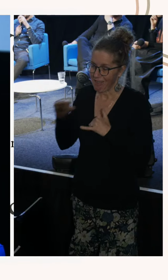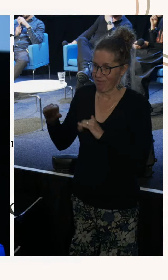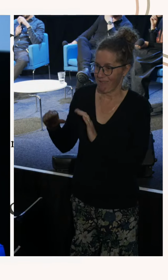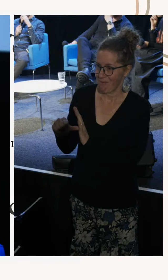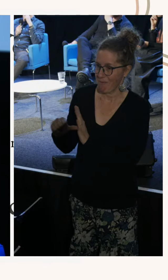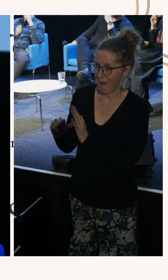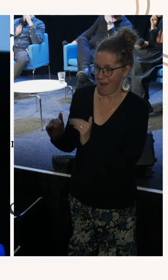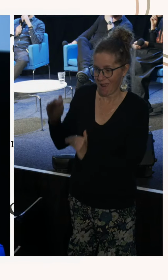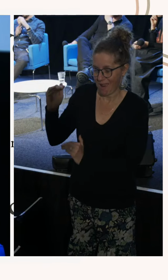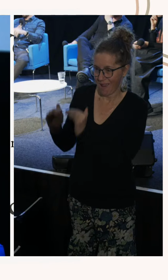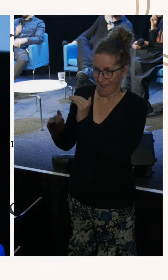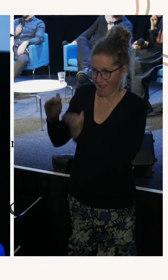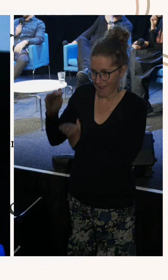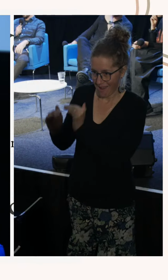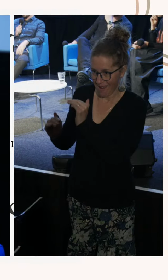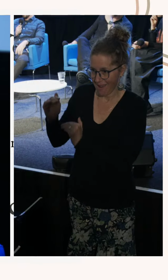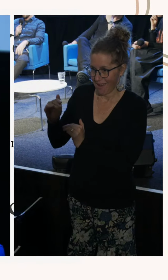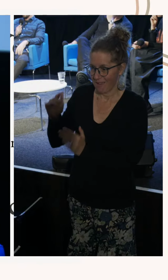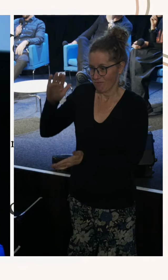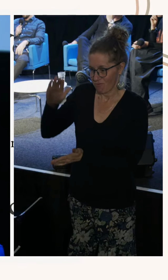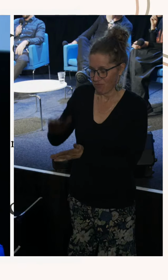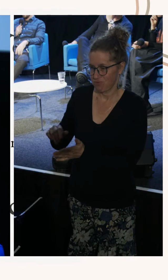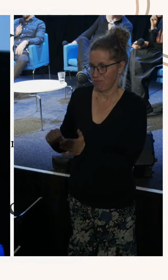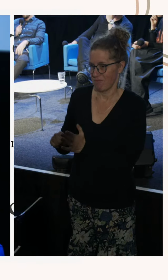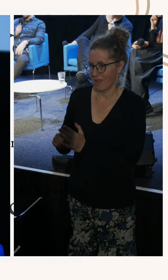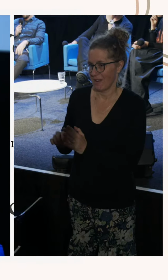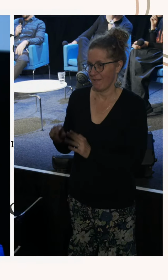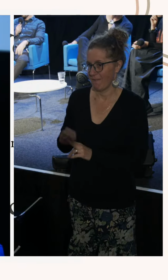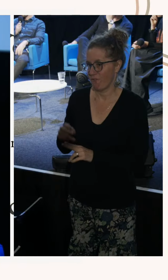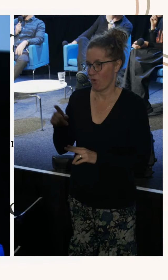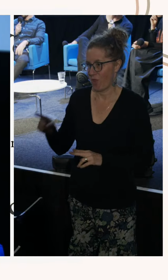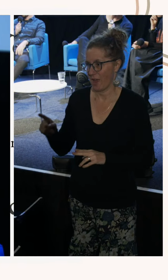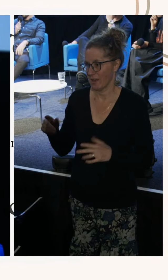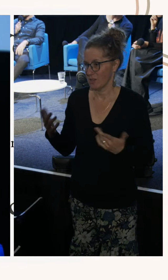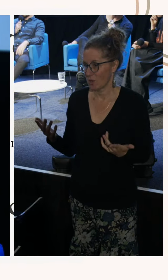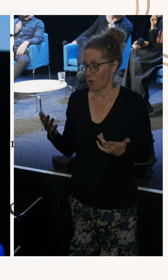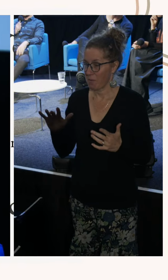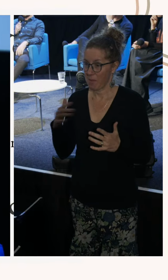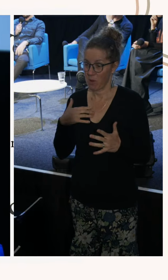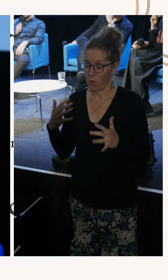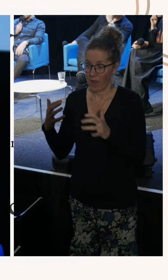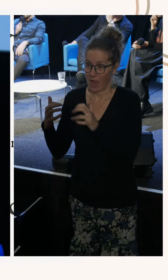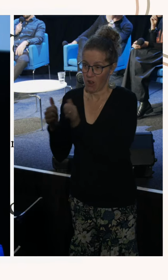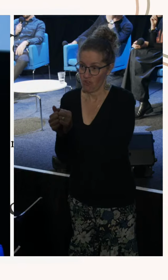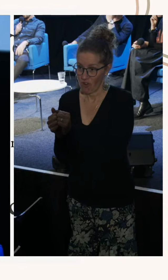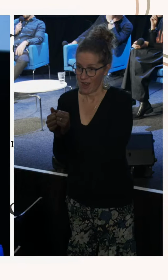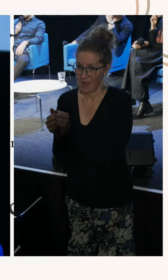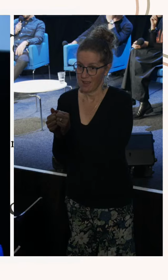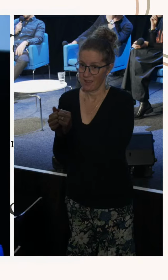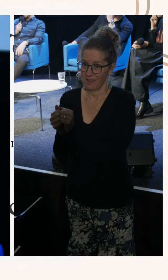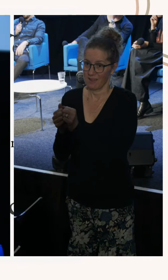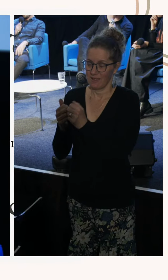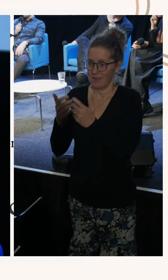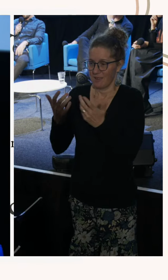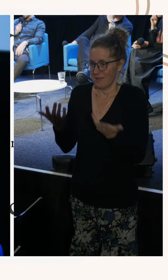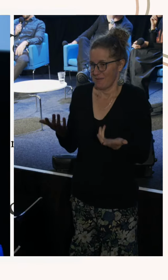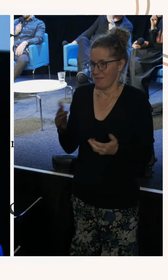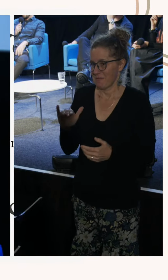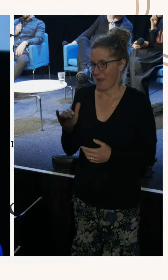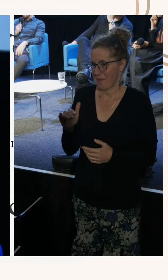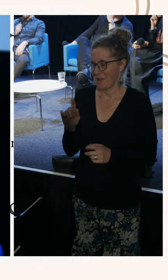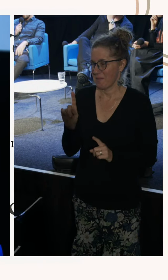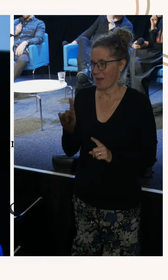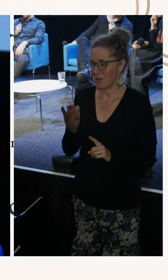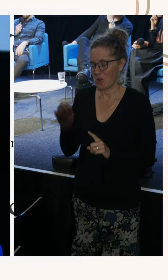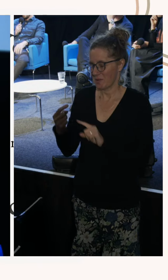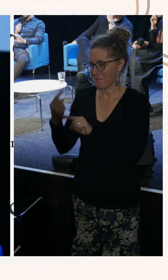funding should be decreased by that, which, you know, maybe we agree with now, perhaps, but